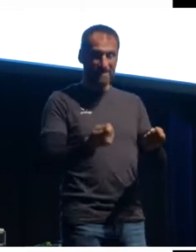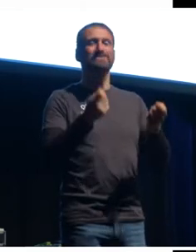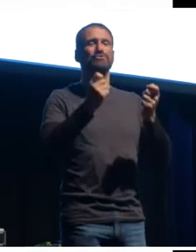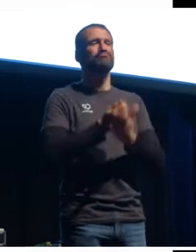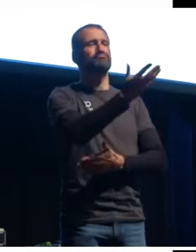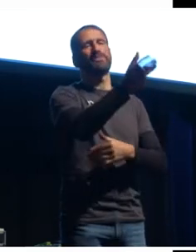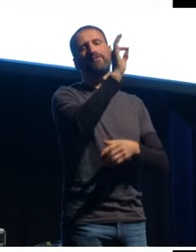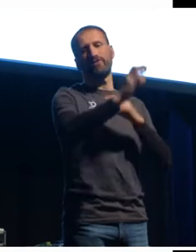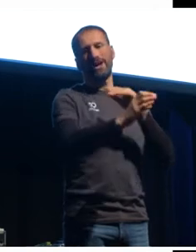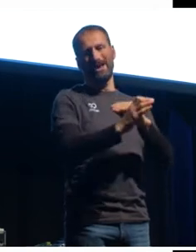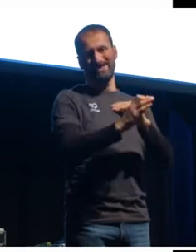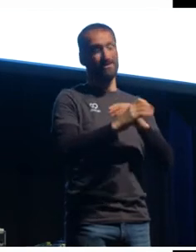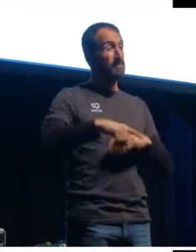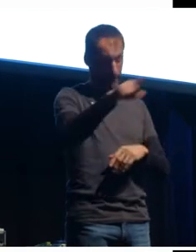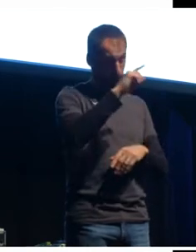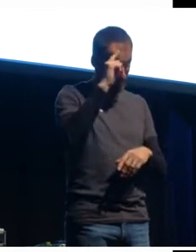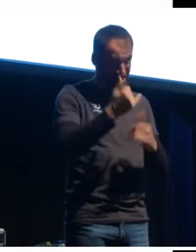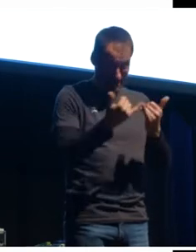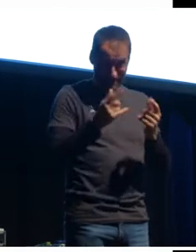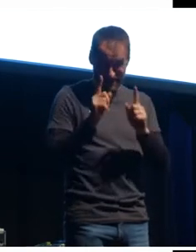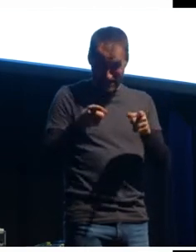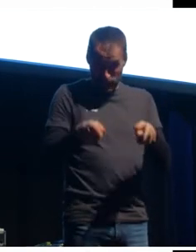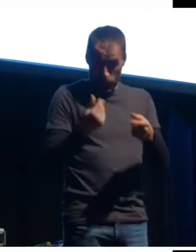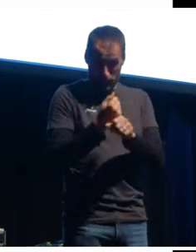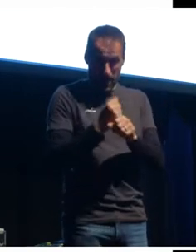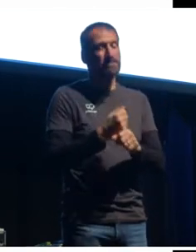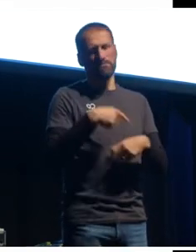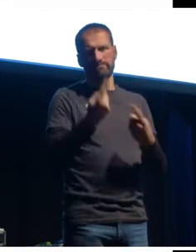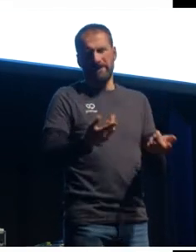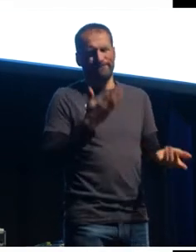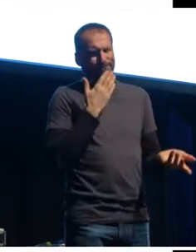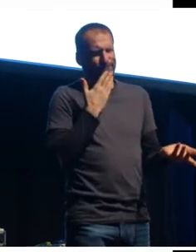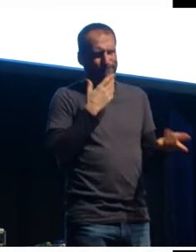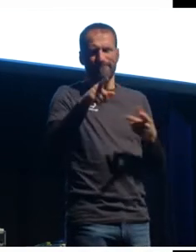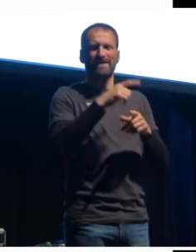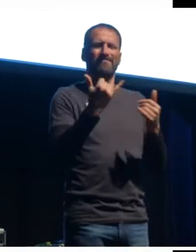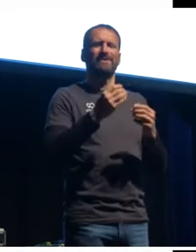know 80% of everything that you need to know to create a BFF with Node.